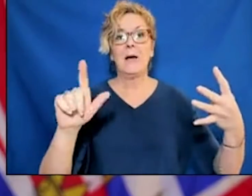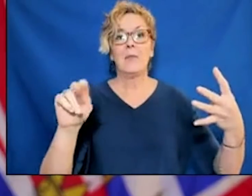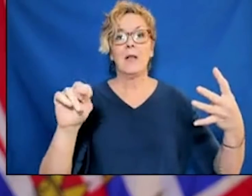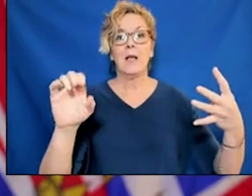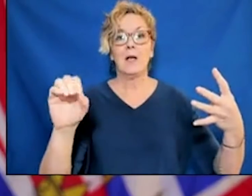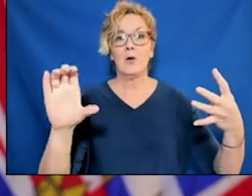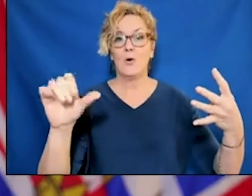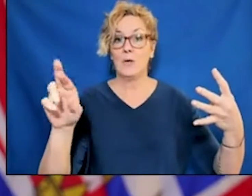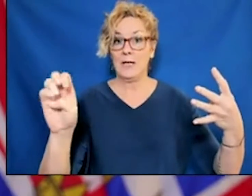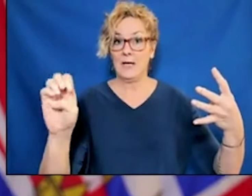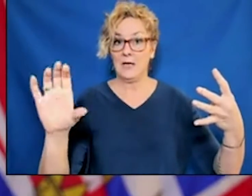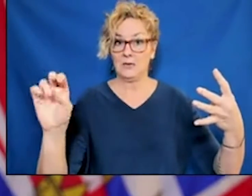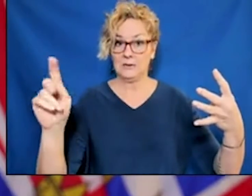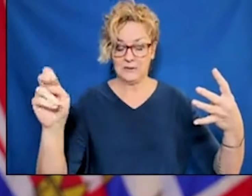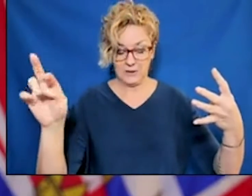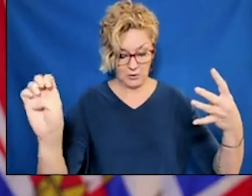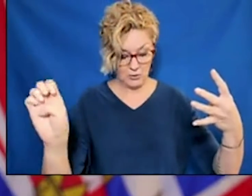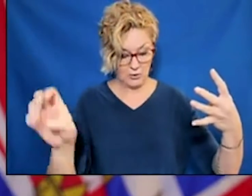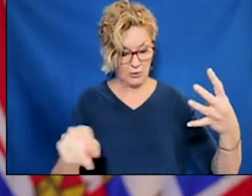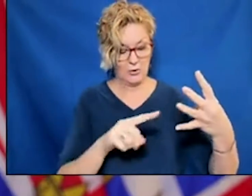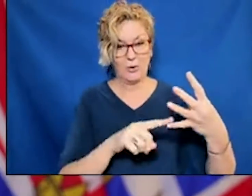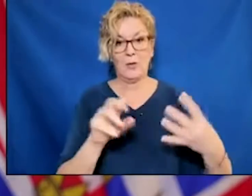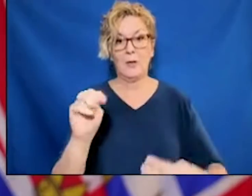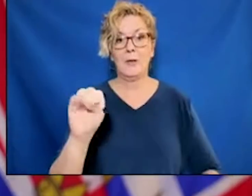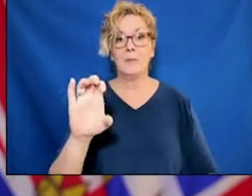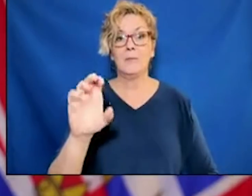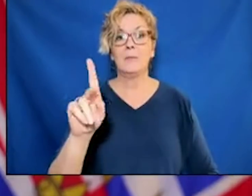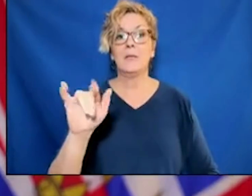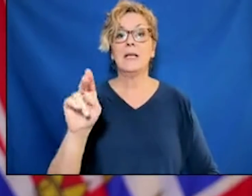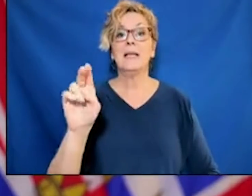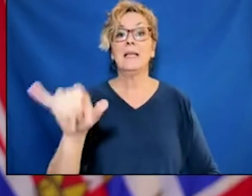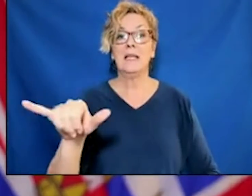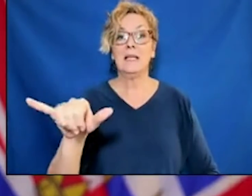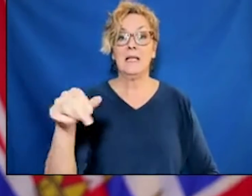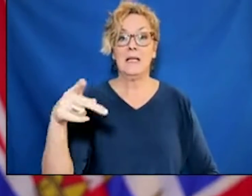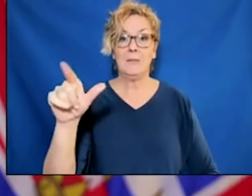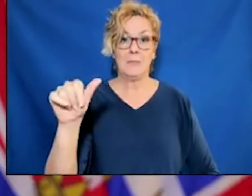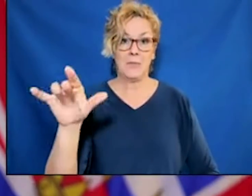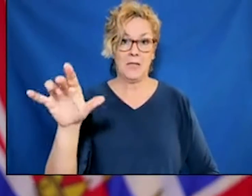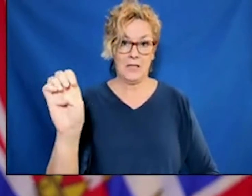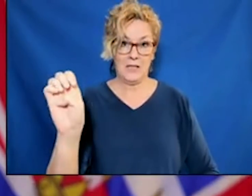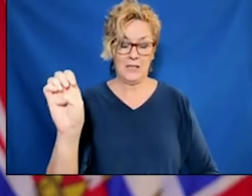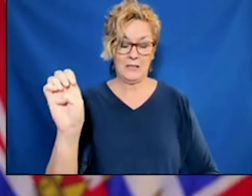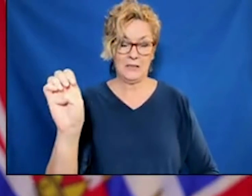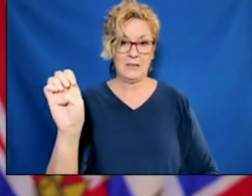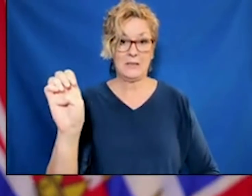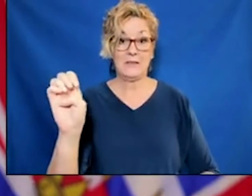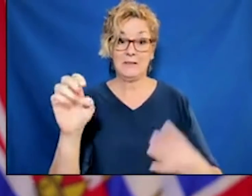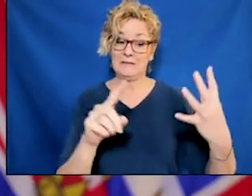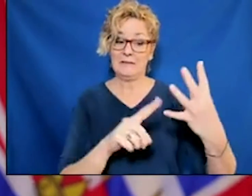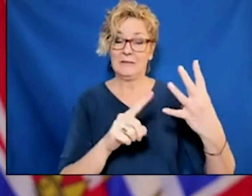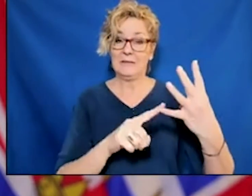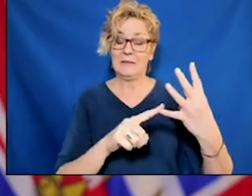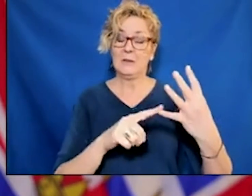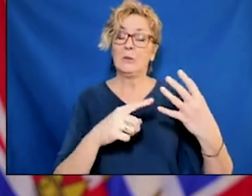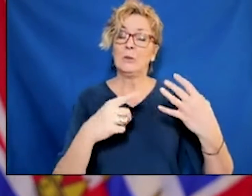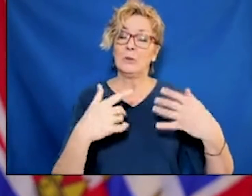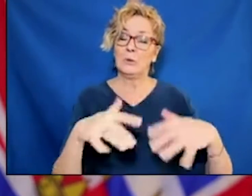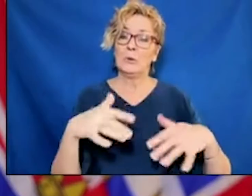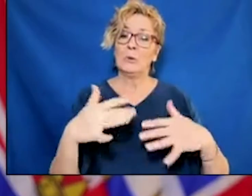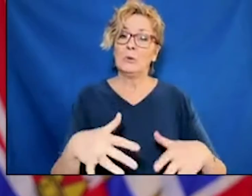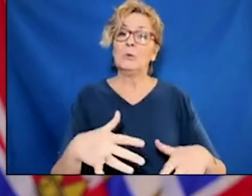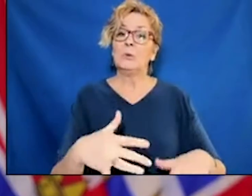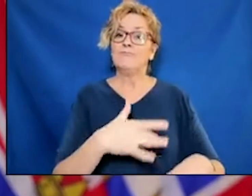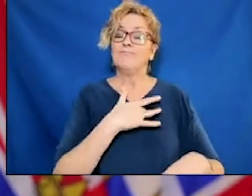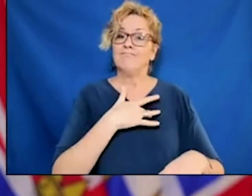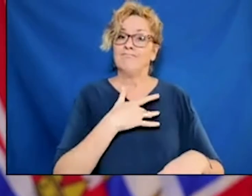Interior Health, and we know 17 people in the McKinney Place community lost their lives to COVID